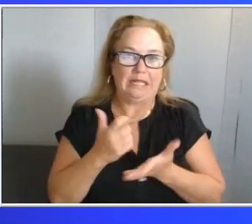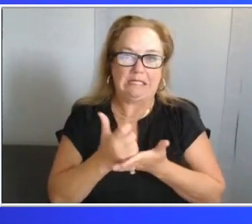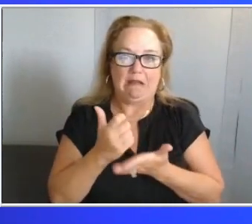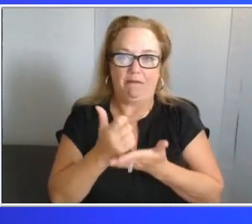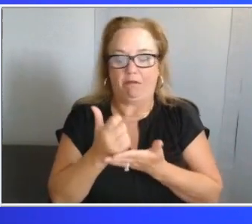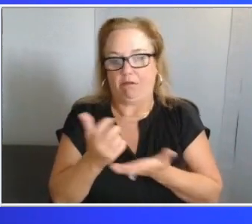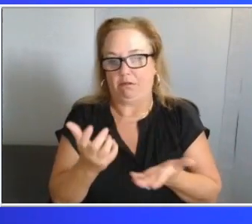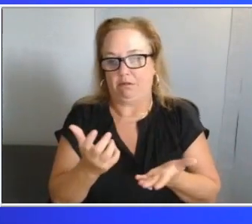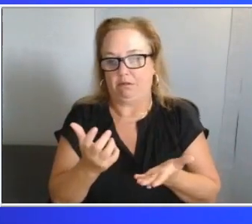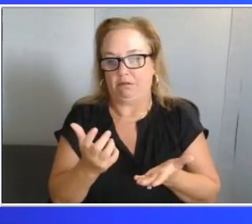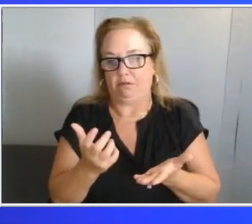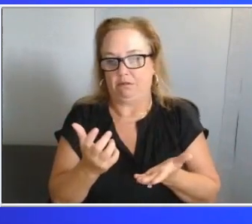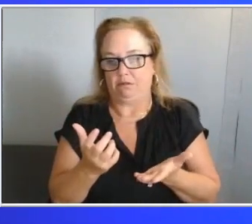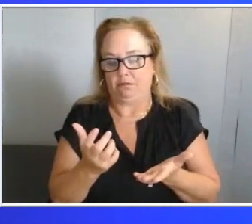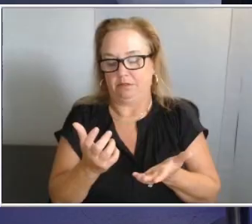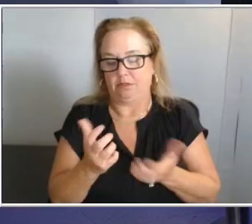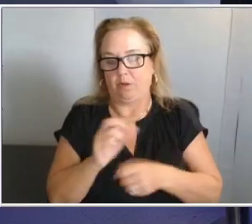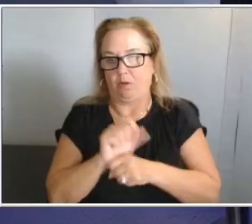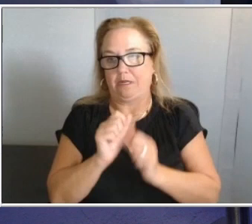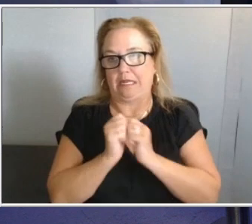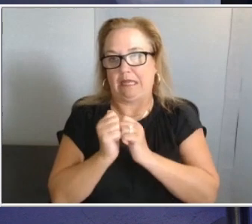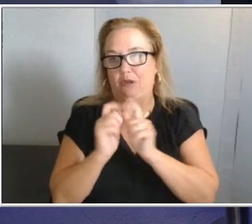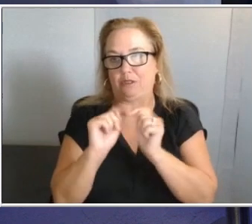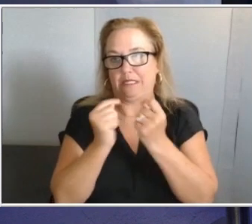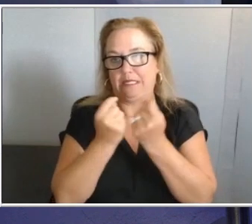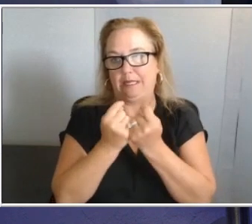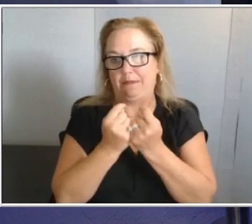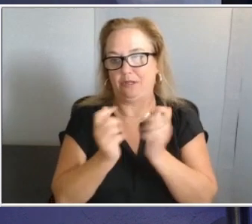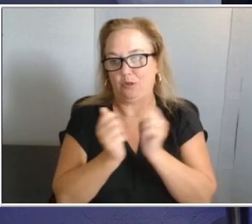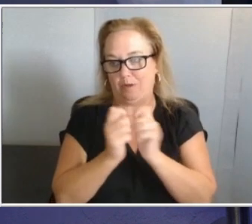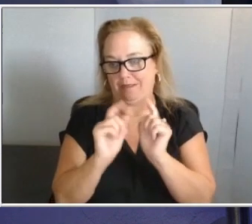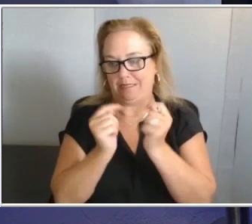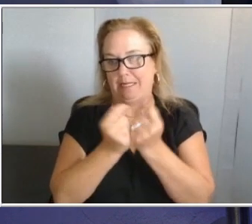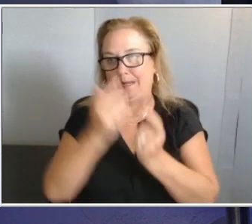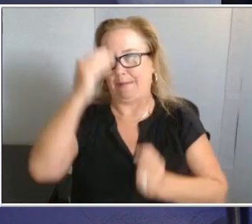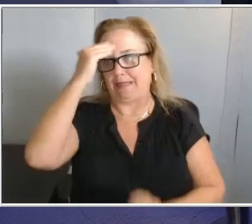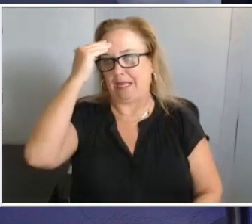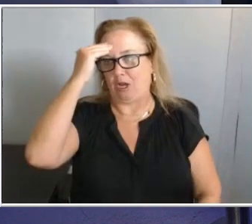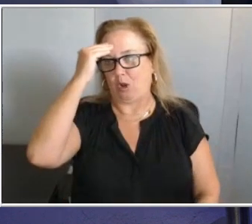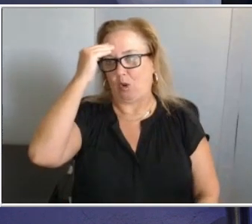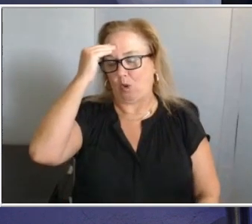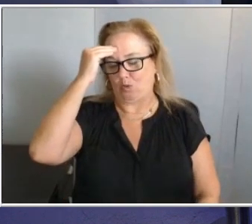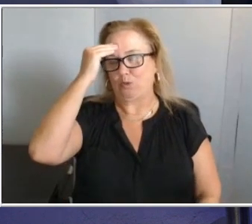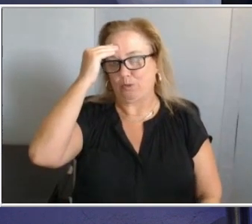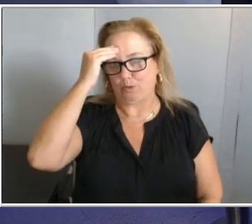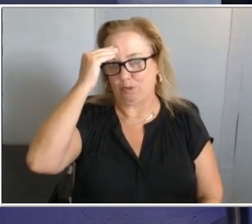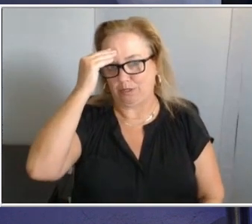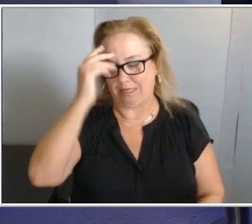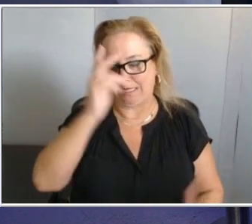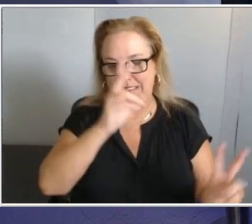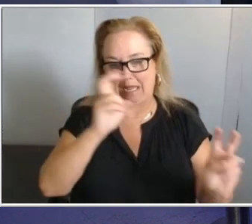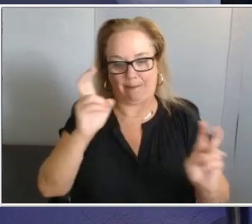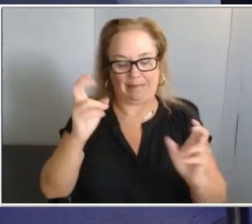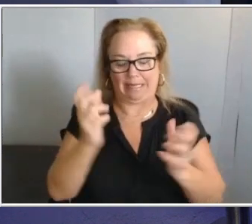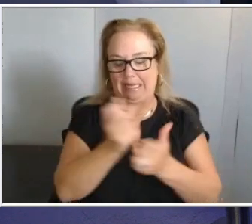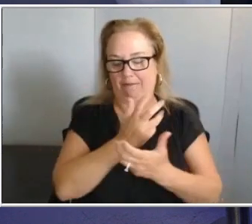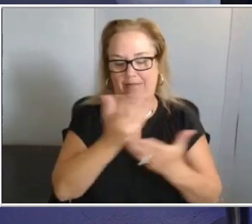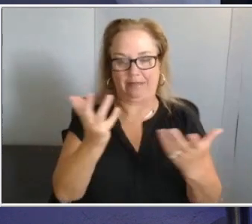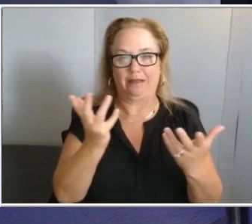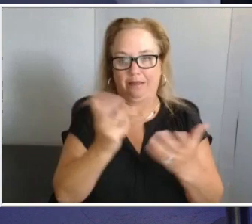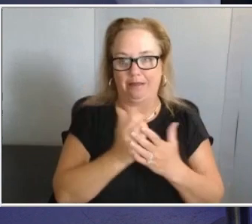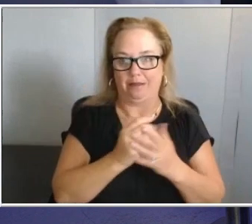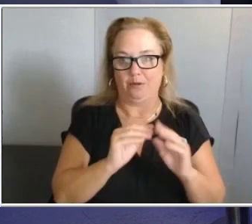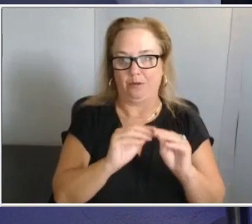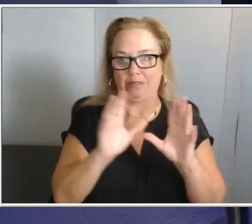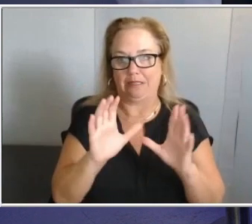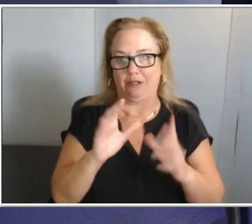that we work together as a team. And that you're with a team that knows this whole topic inside and out, which clearly